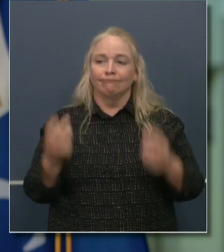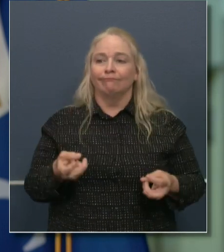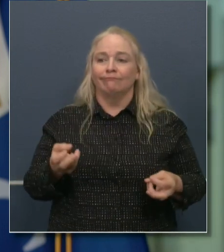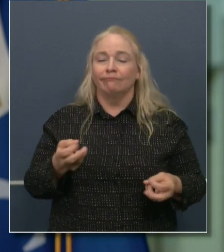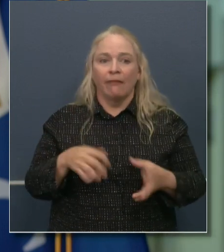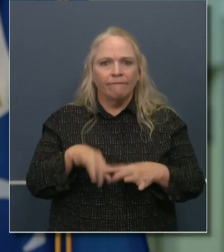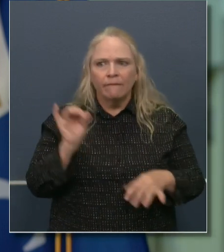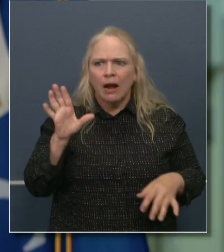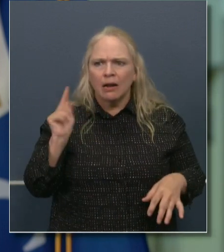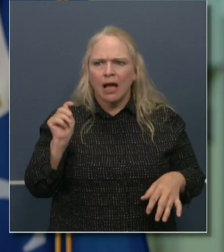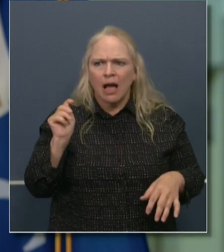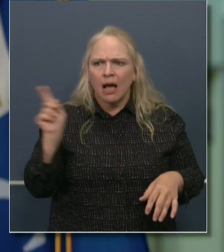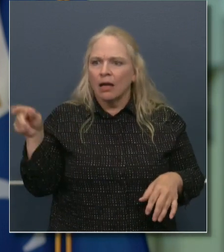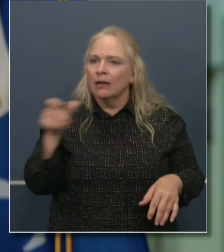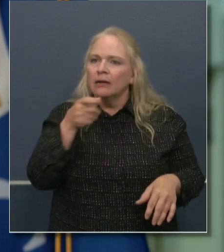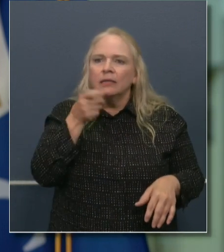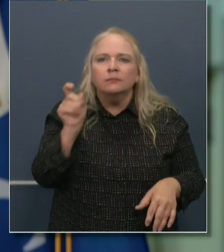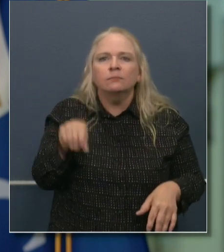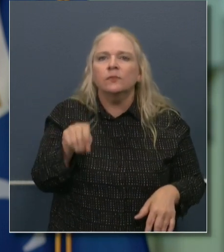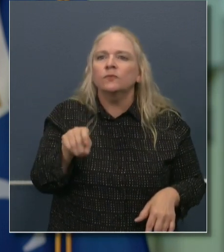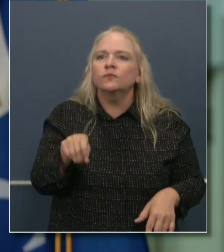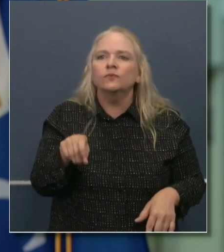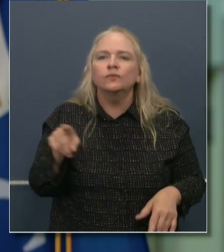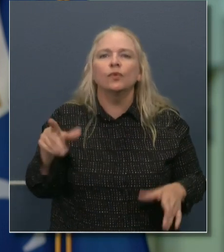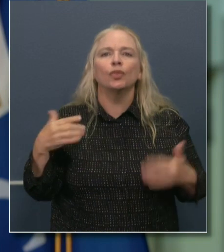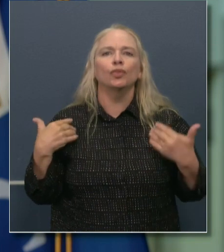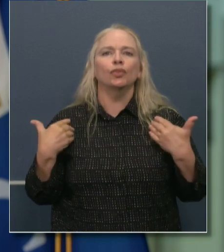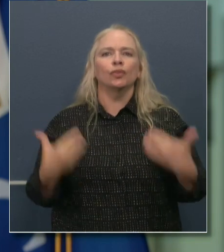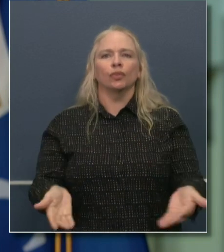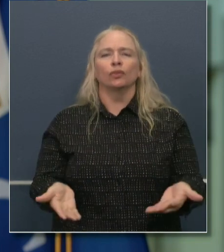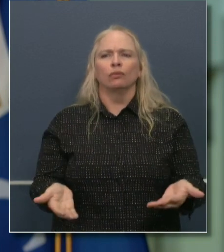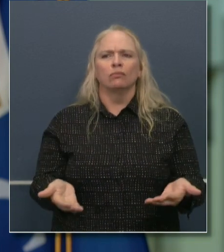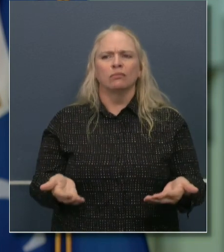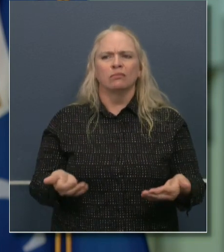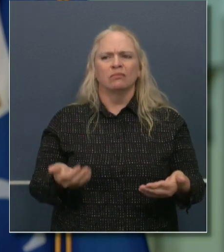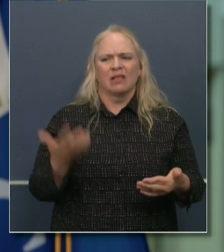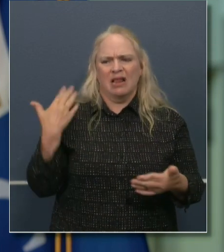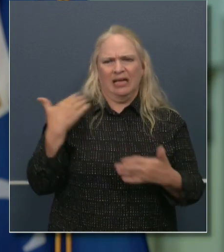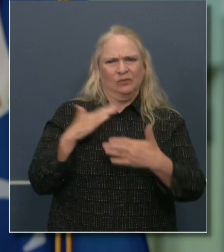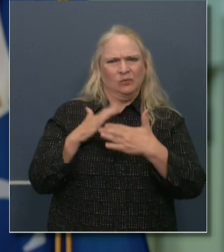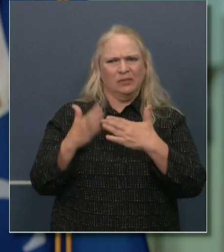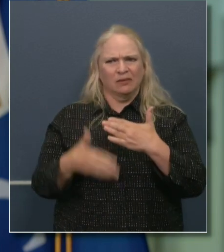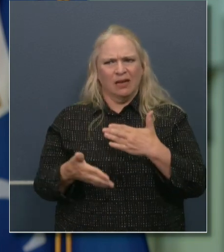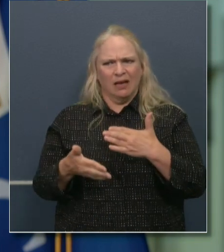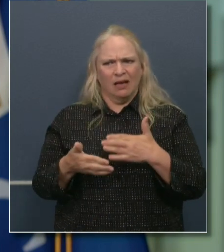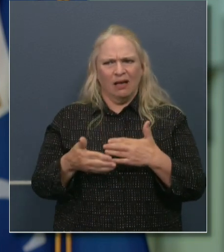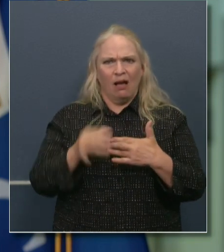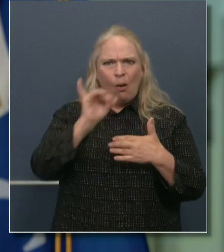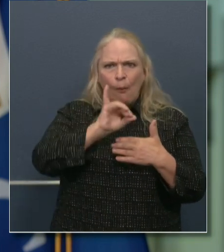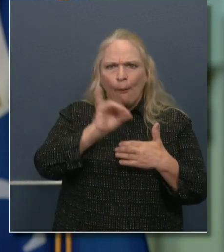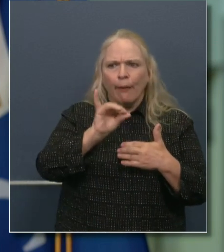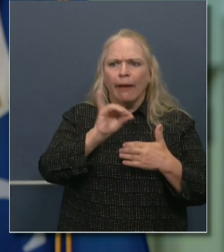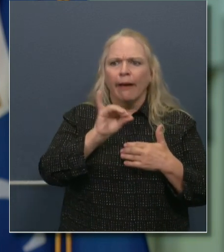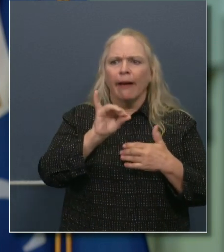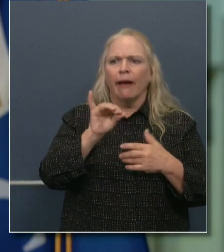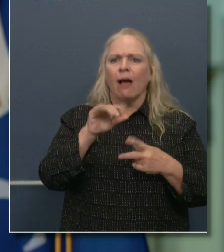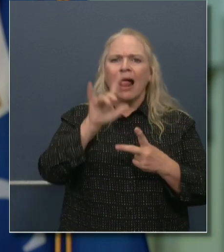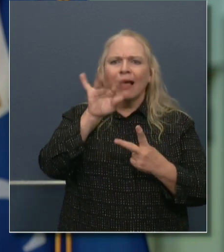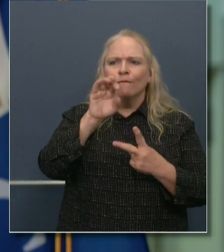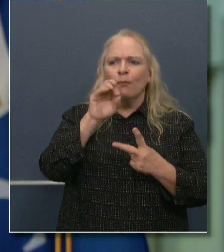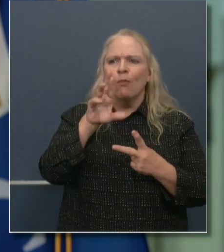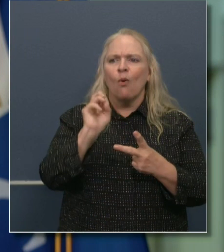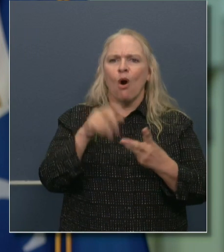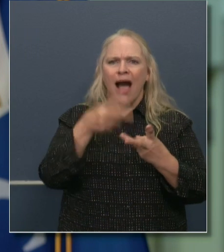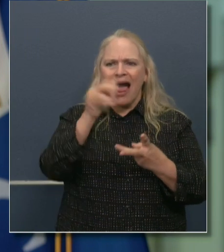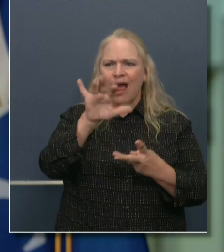There was confusion between the state and the county. Over the weekend, a number of cities, including Oakland, Livermore, Hayward, said they would not enforce the new